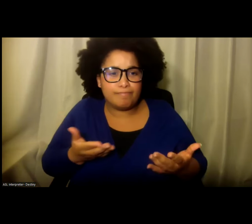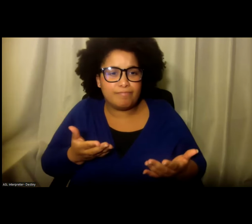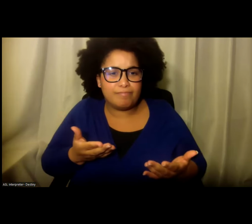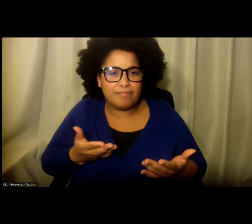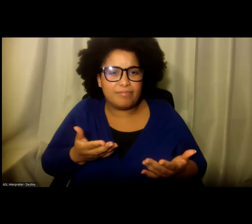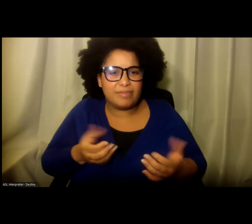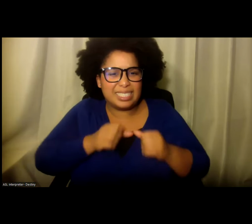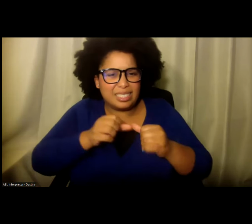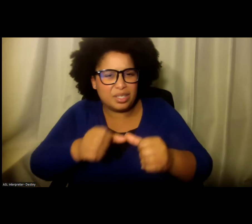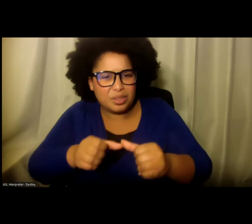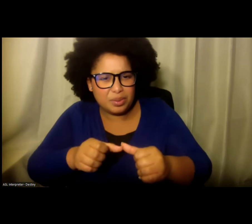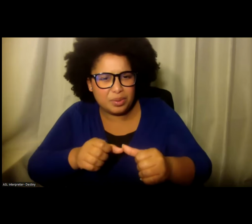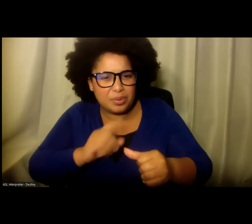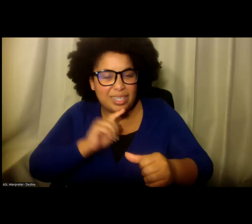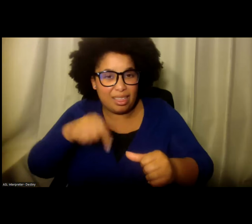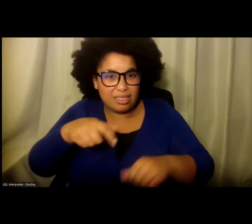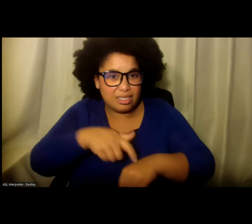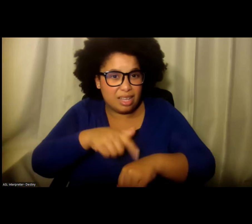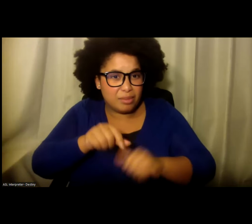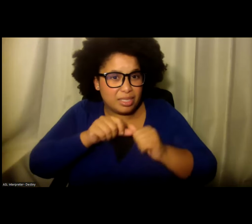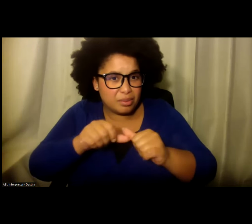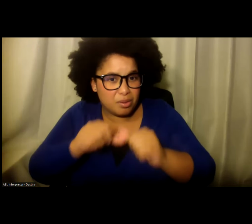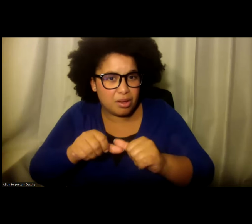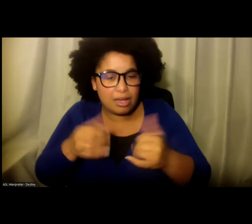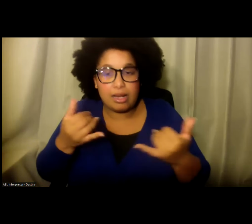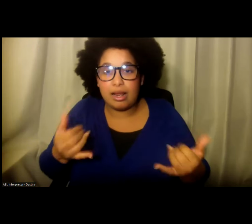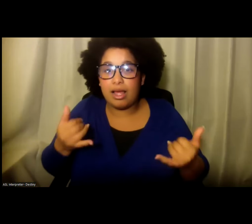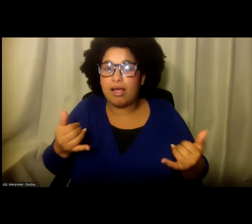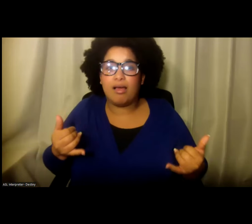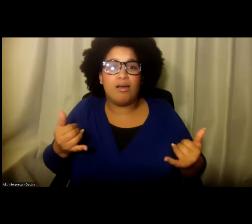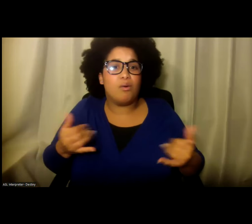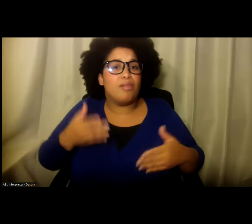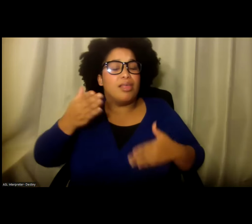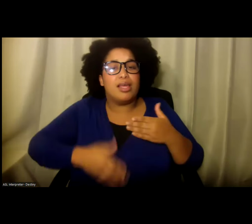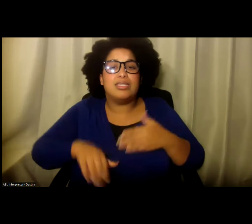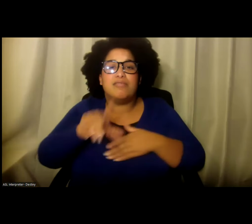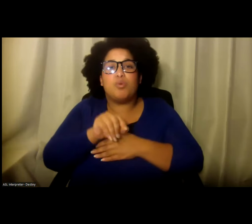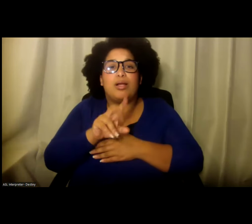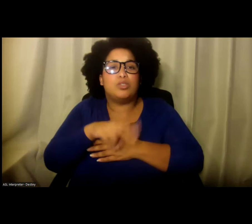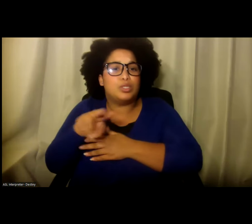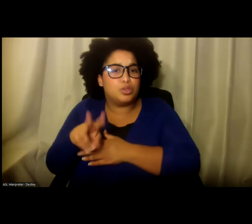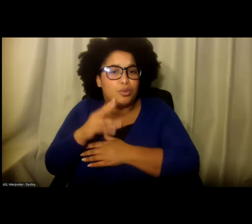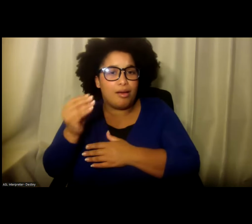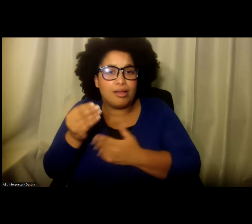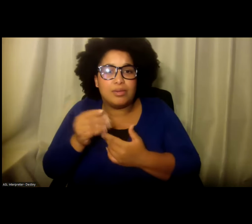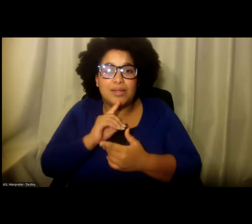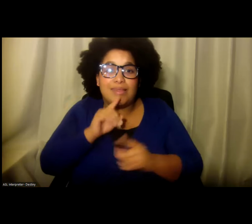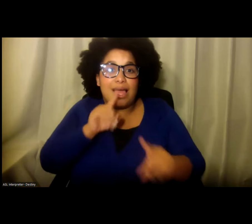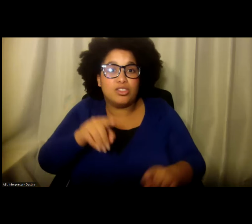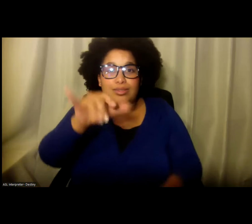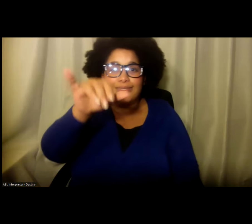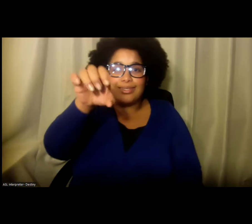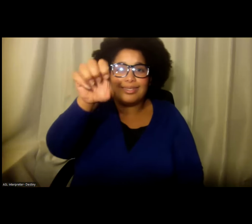to do this? And, you know, here we are at the end of 2022, and the answer to that is